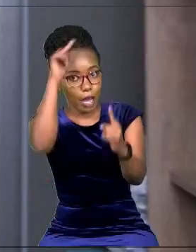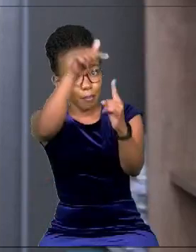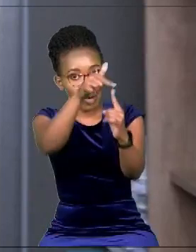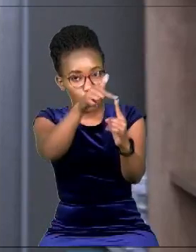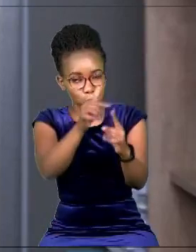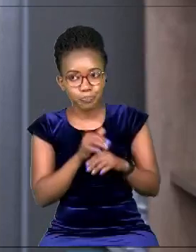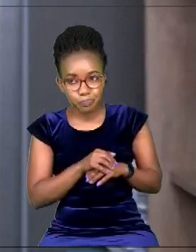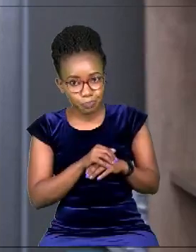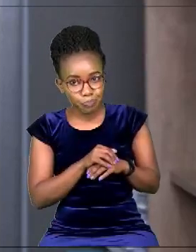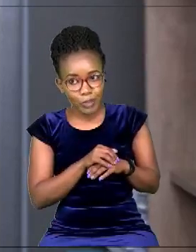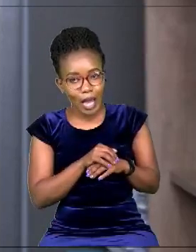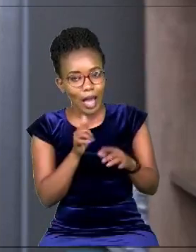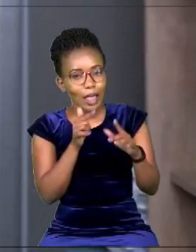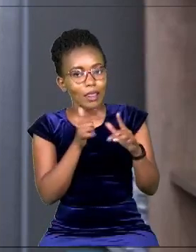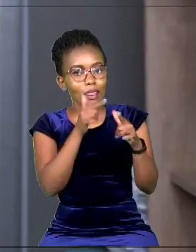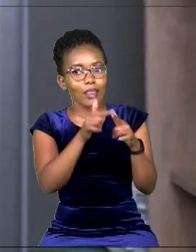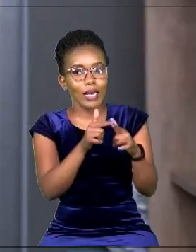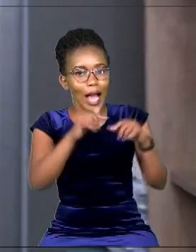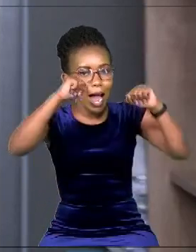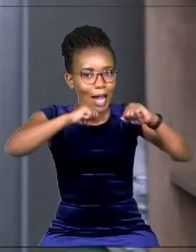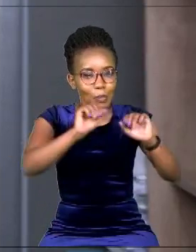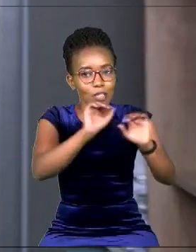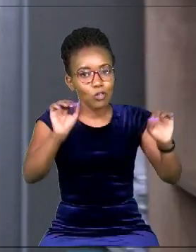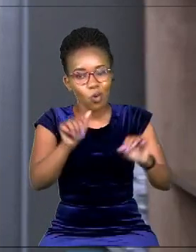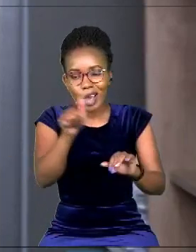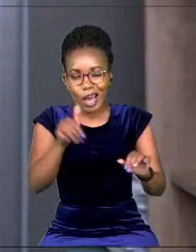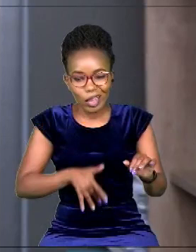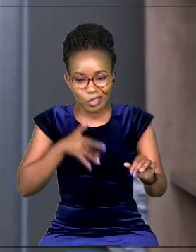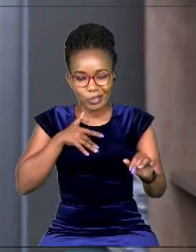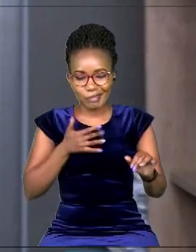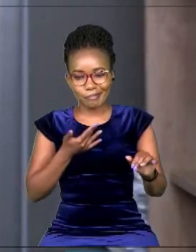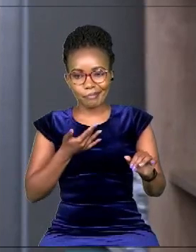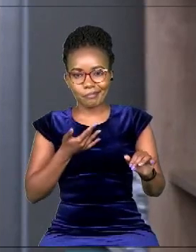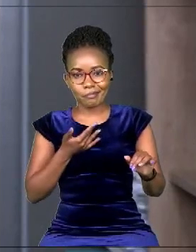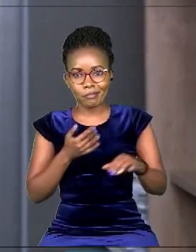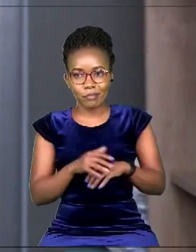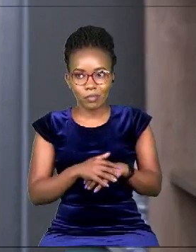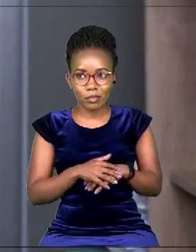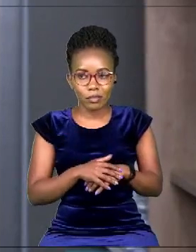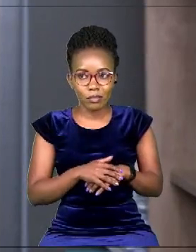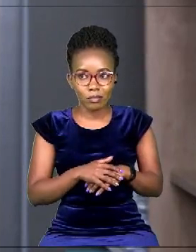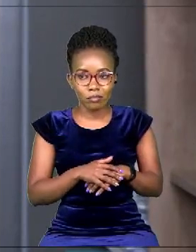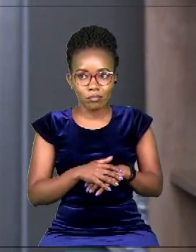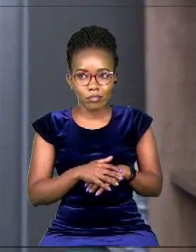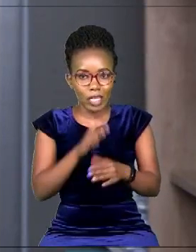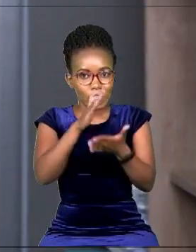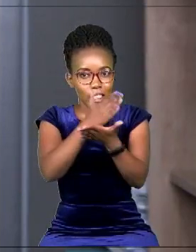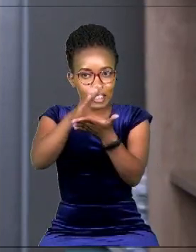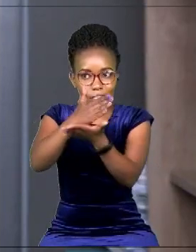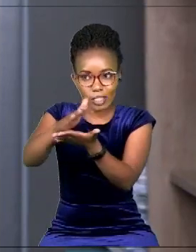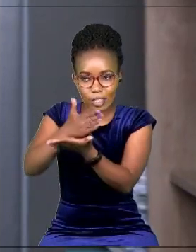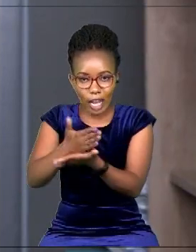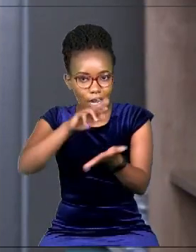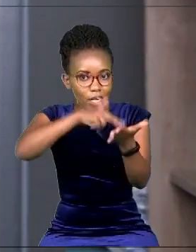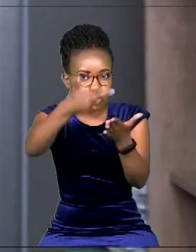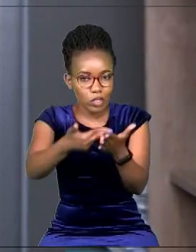them. So that causes a disagreement. There are others who feel they have been given a raw deal in terms of sharing the